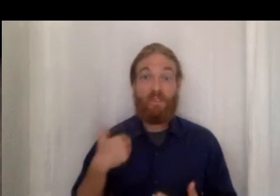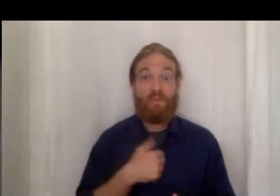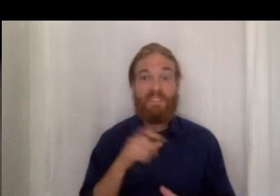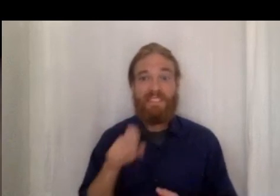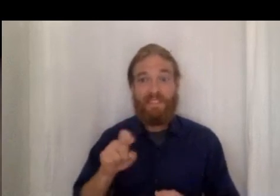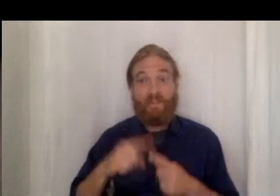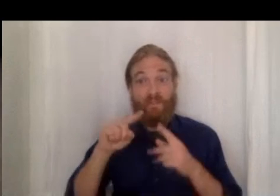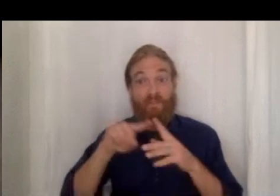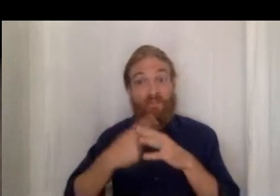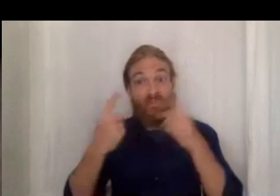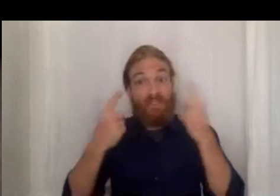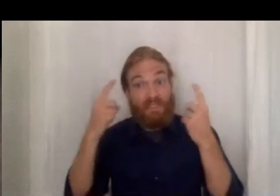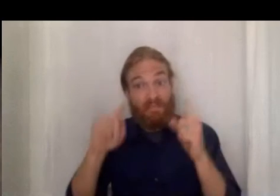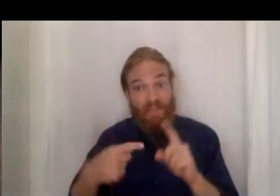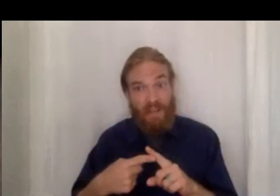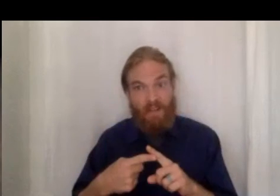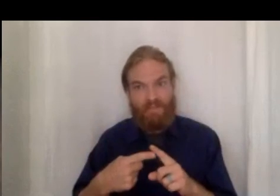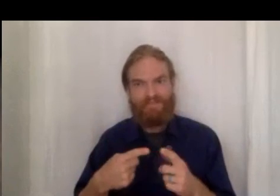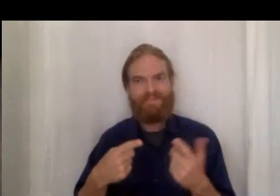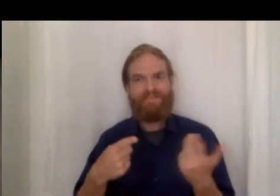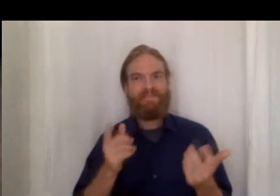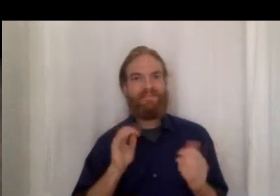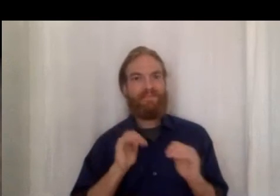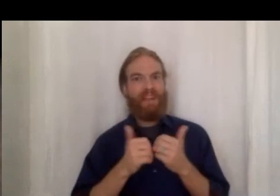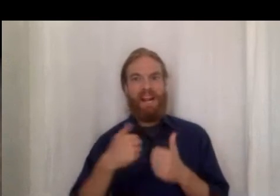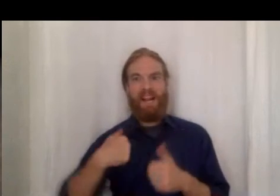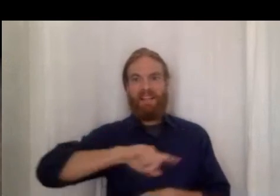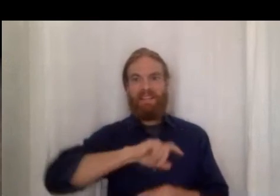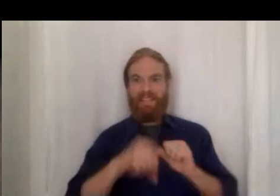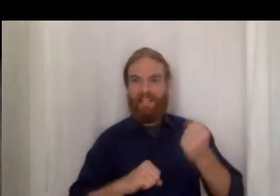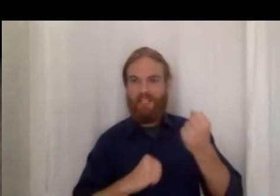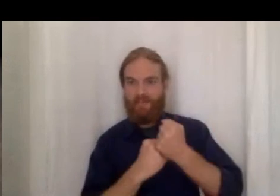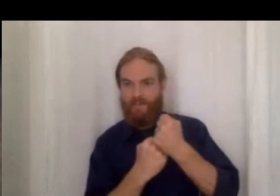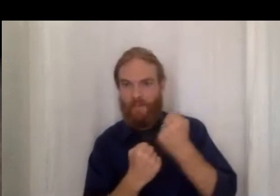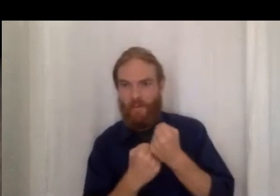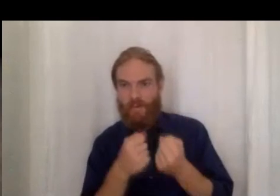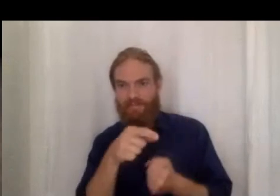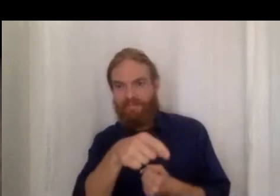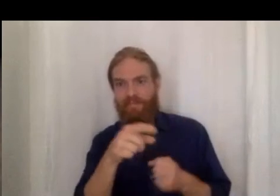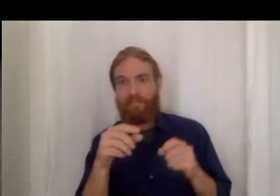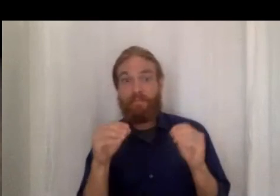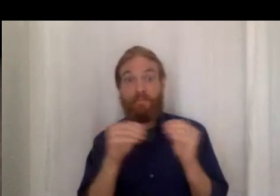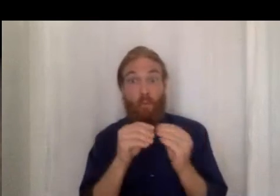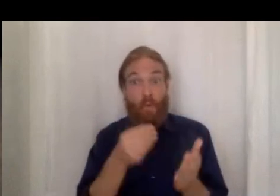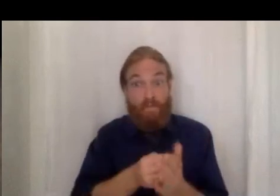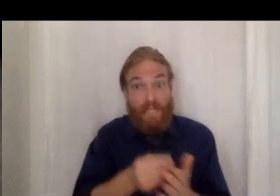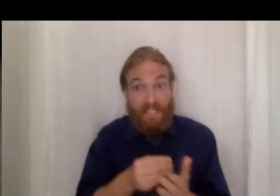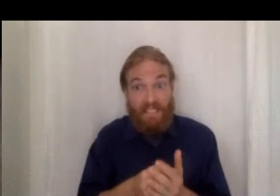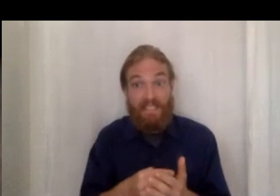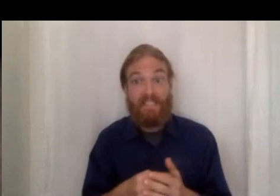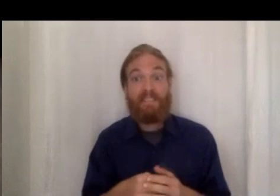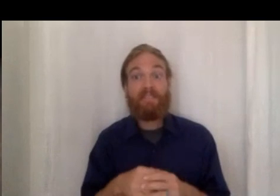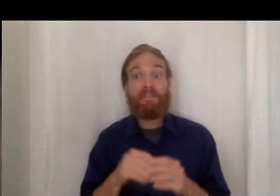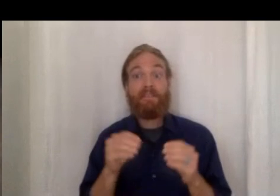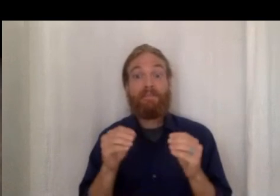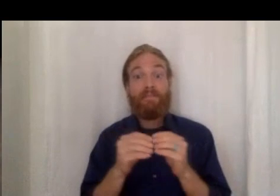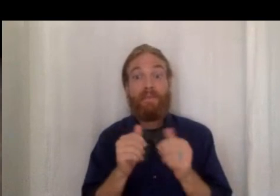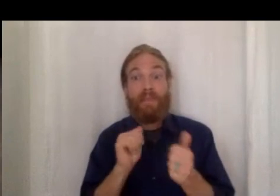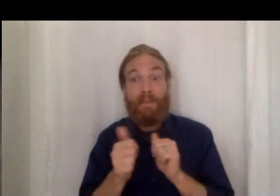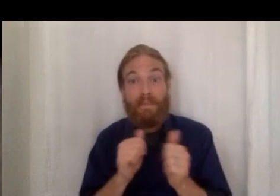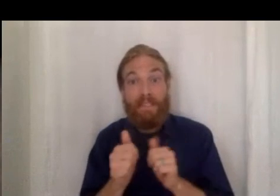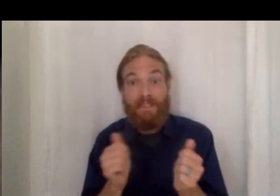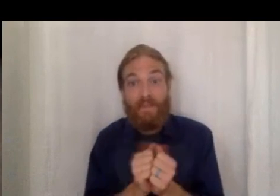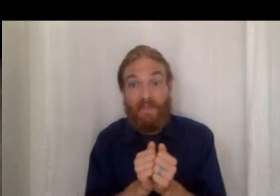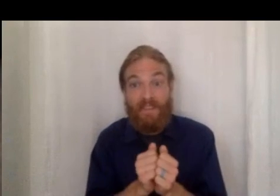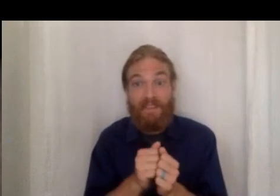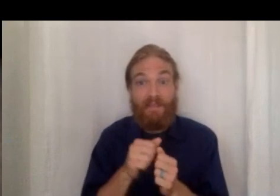we get more funding and get, you know, so that you can compete with the other places that are trying to employ nurses and other personnel